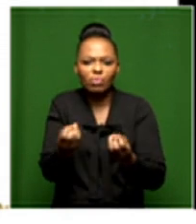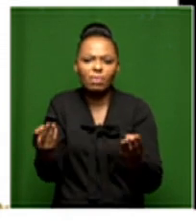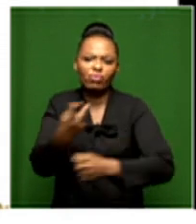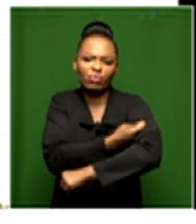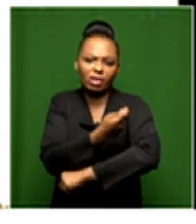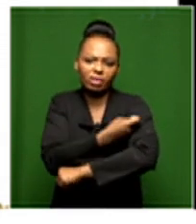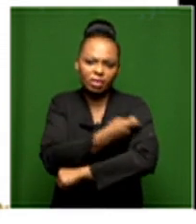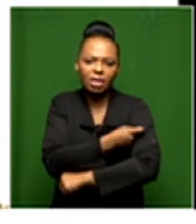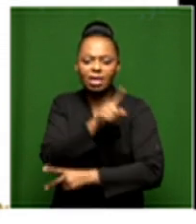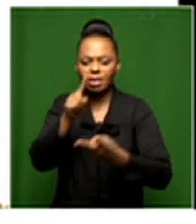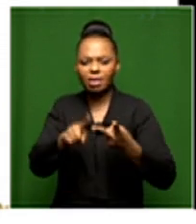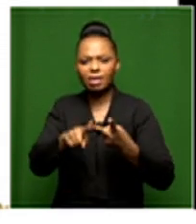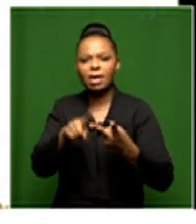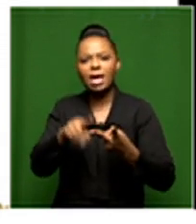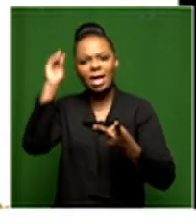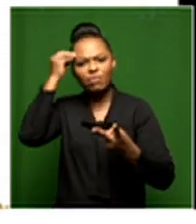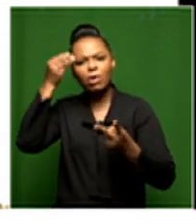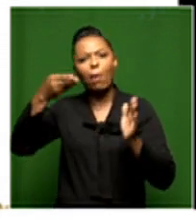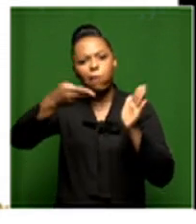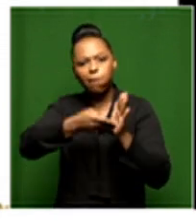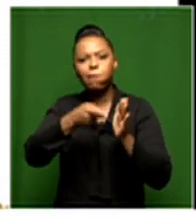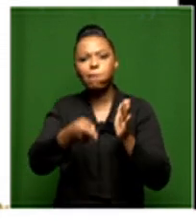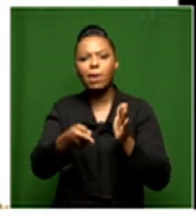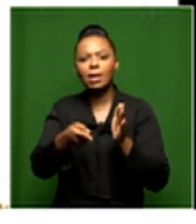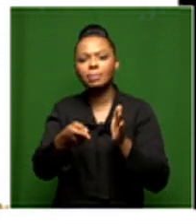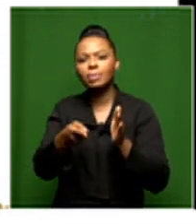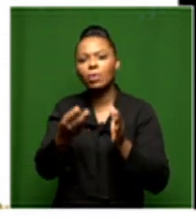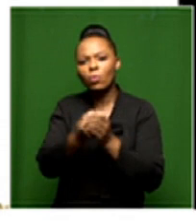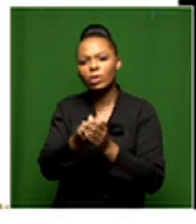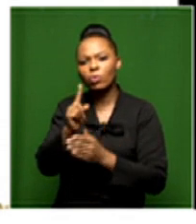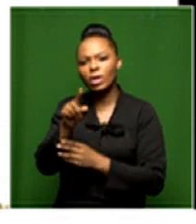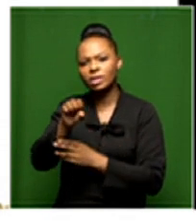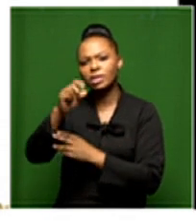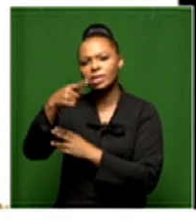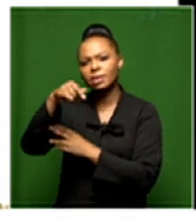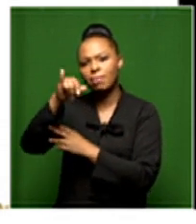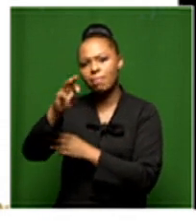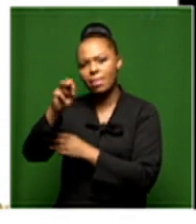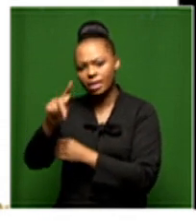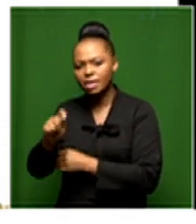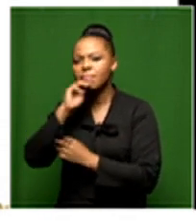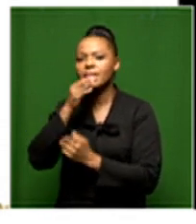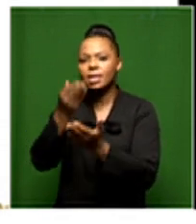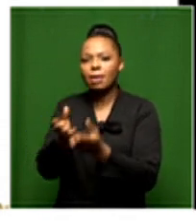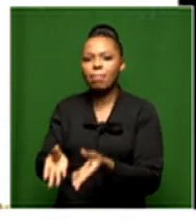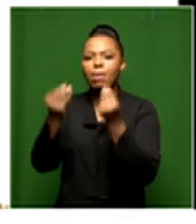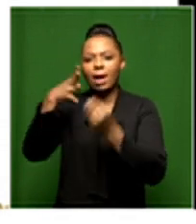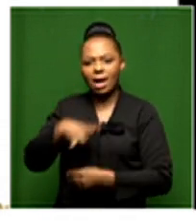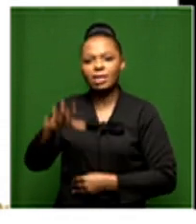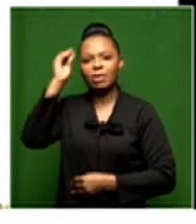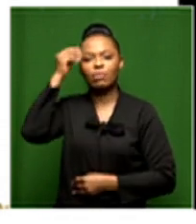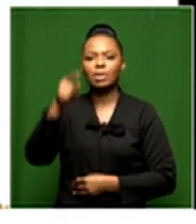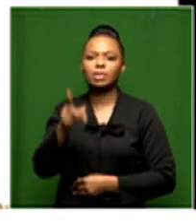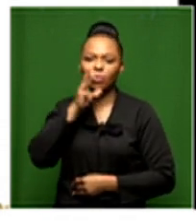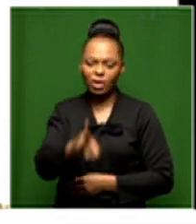insert and other information is available with the shipment, so they should be able to also gather some of that information there. So